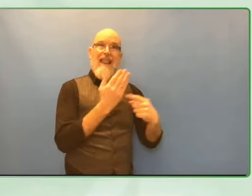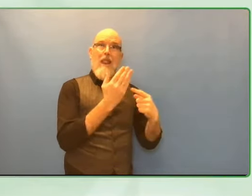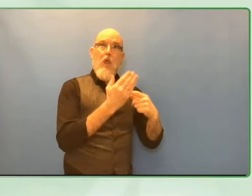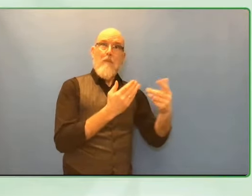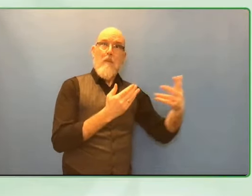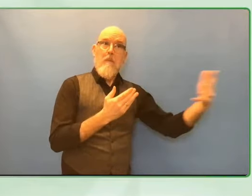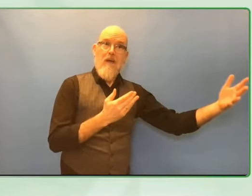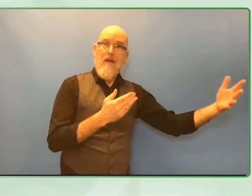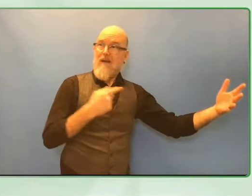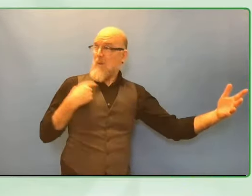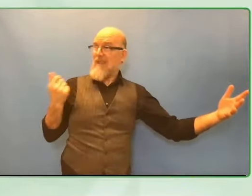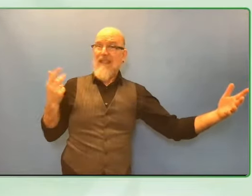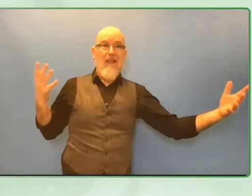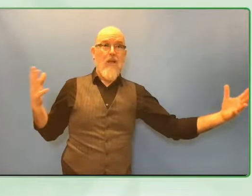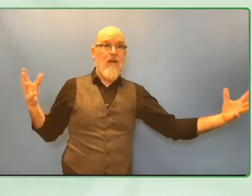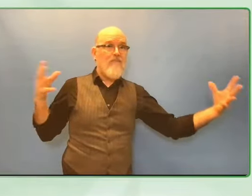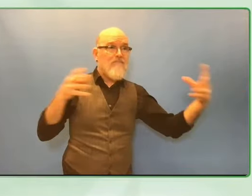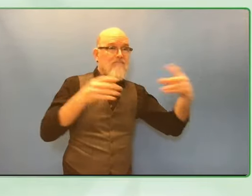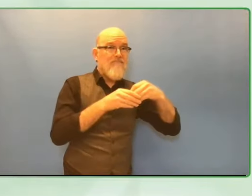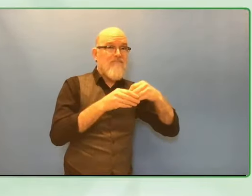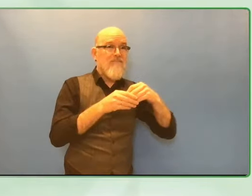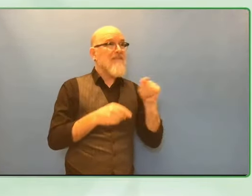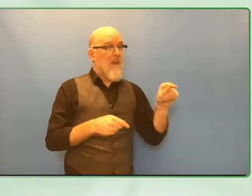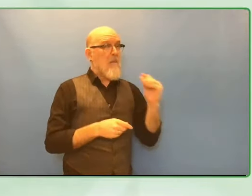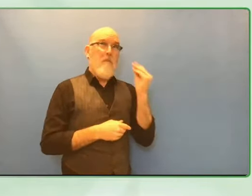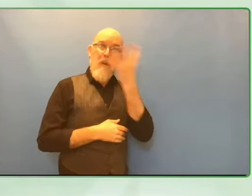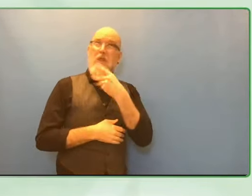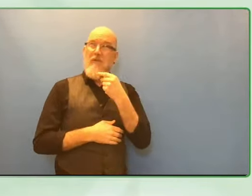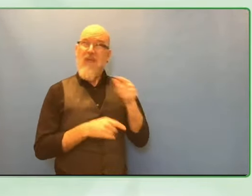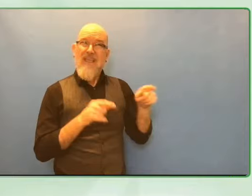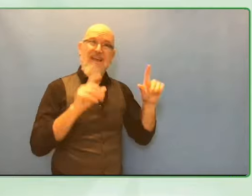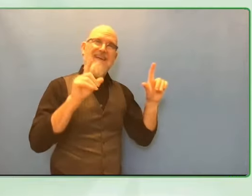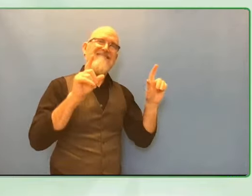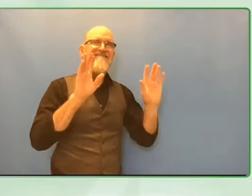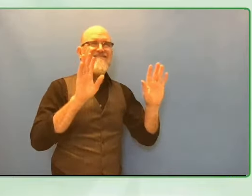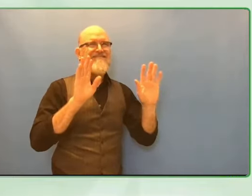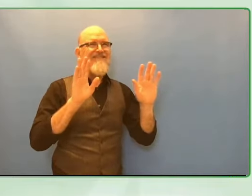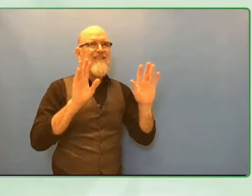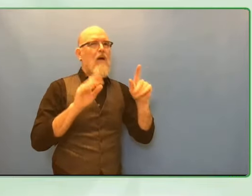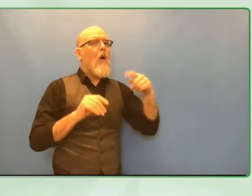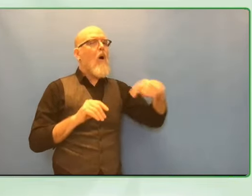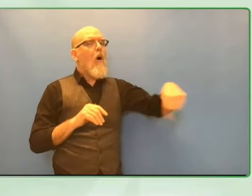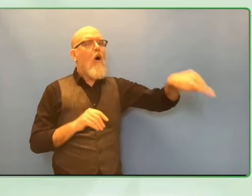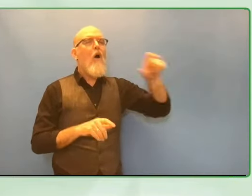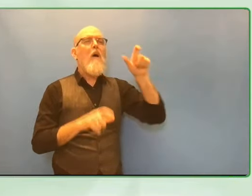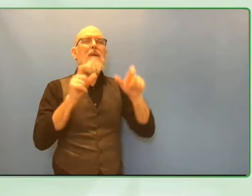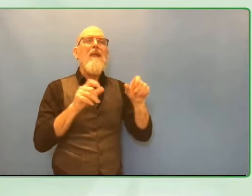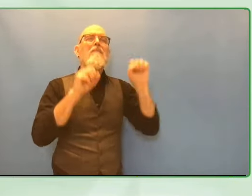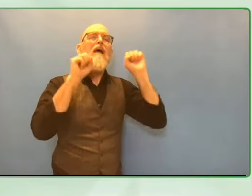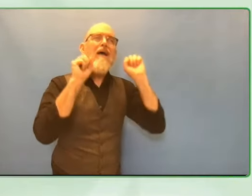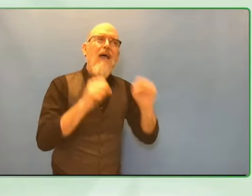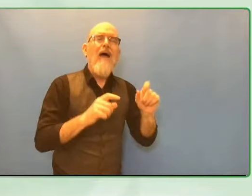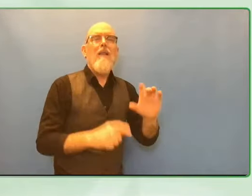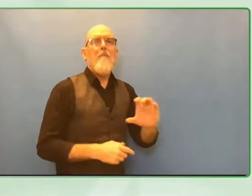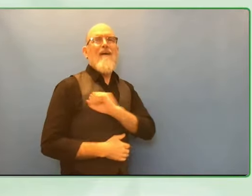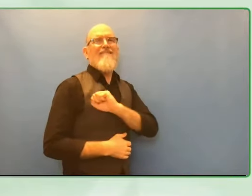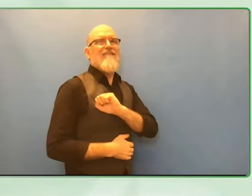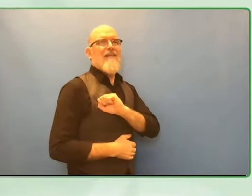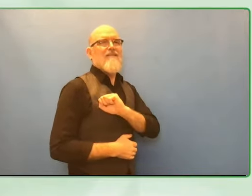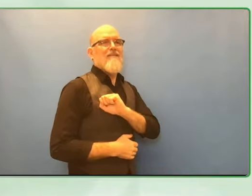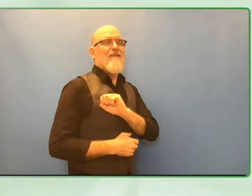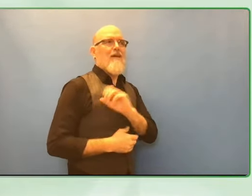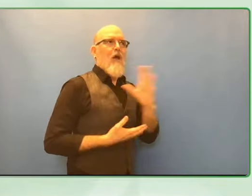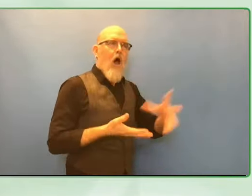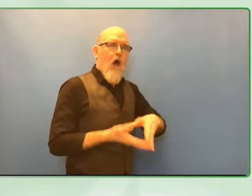it's beneficial for all of the participating parties. Great, thank you so much. And I'm now going to talk and turn to